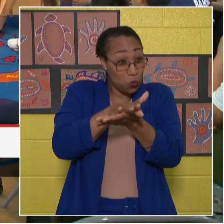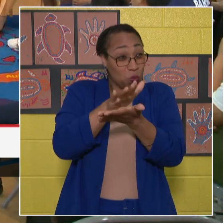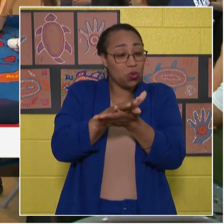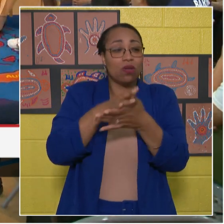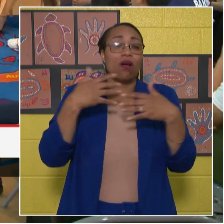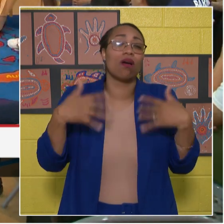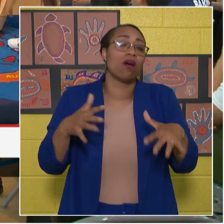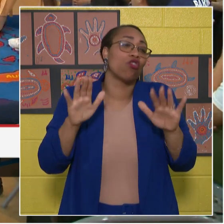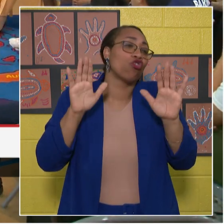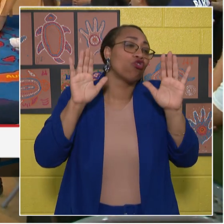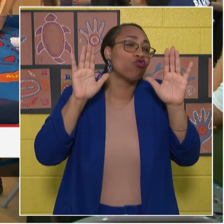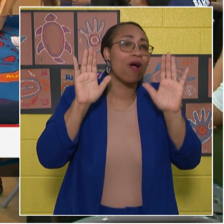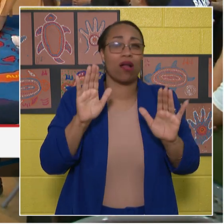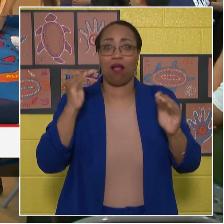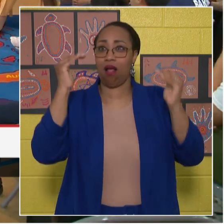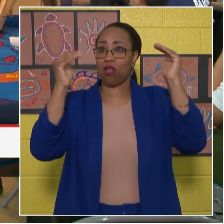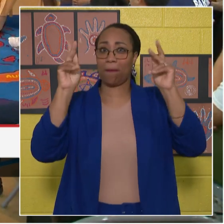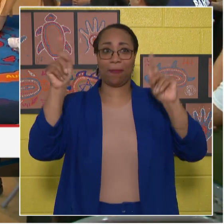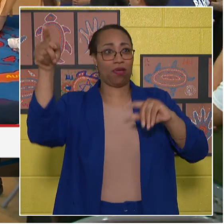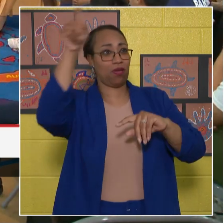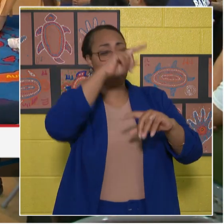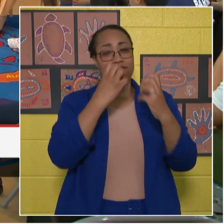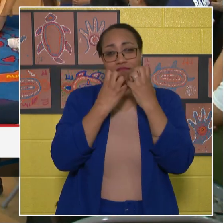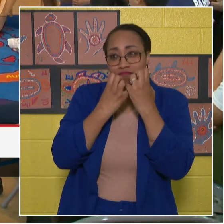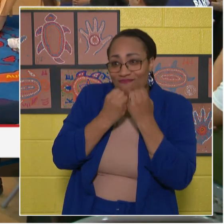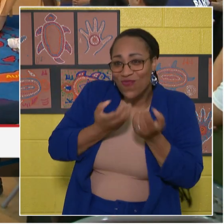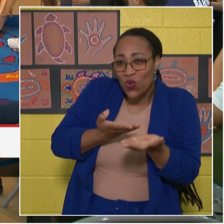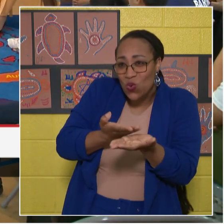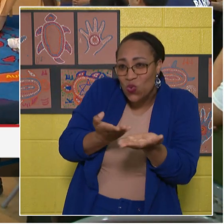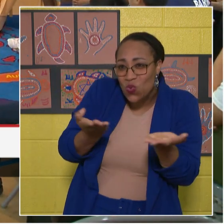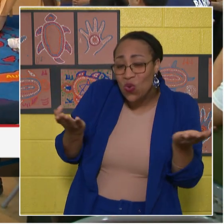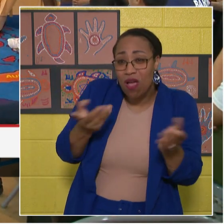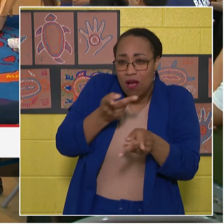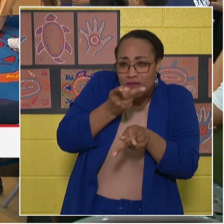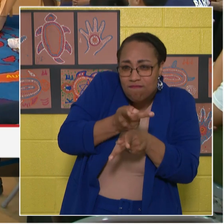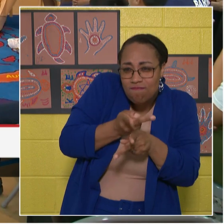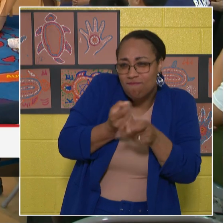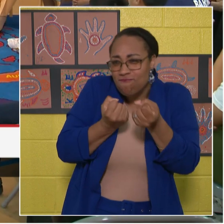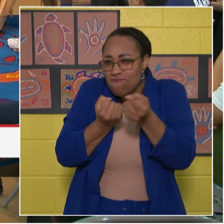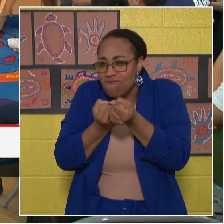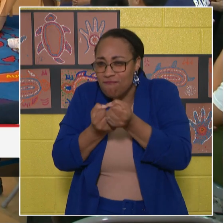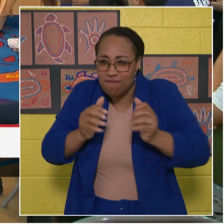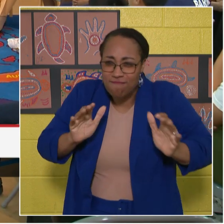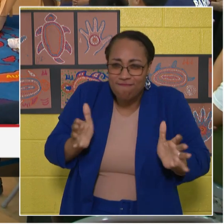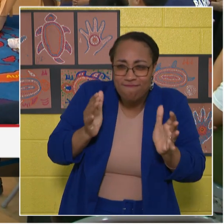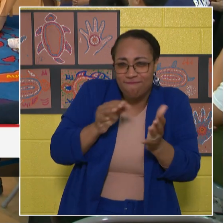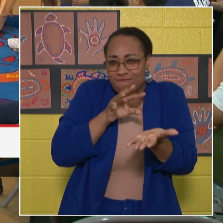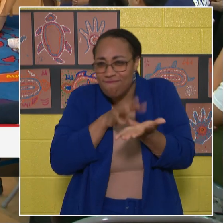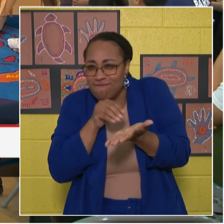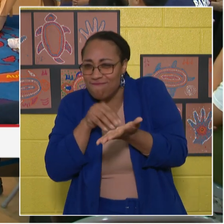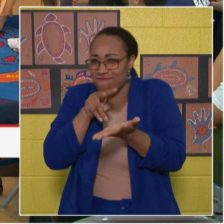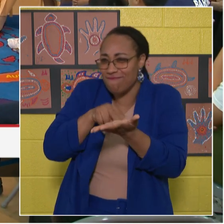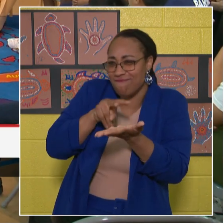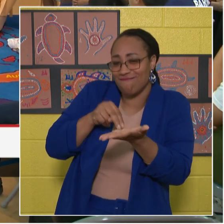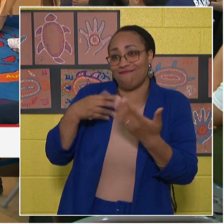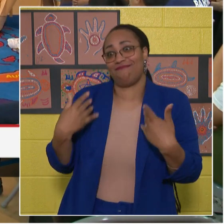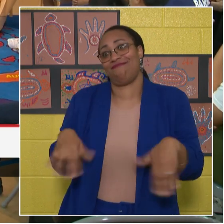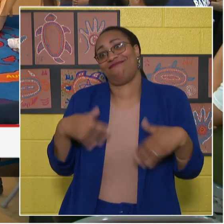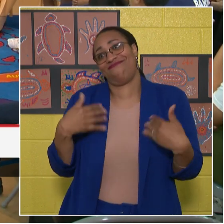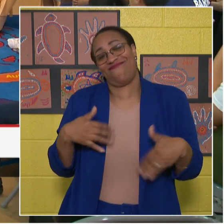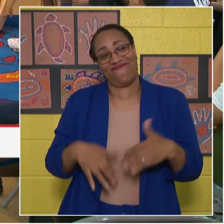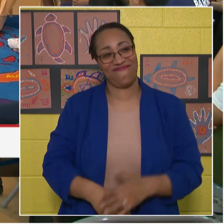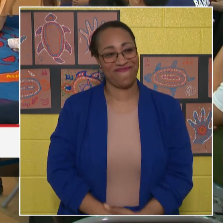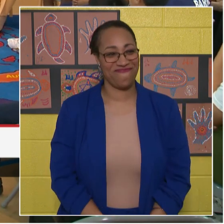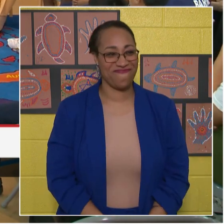about you, love you, who want to challenge you to be the best and the brightest. And I'm really looking forward to what you're going to